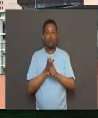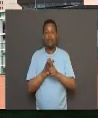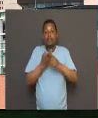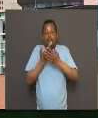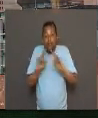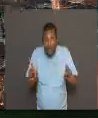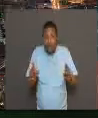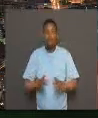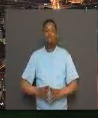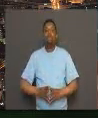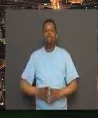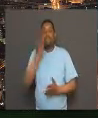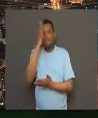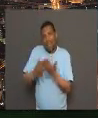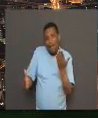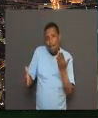But